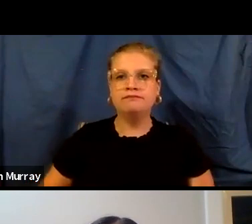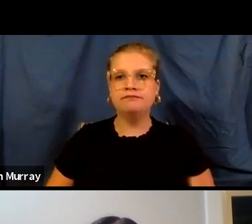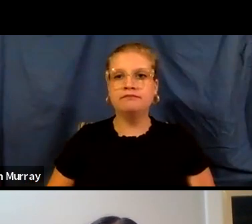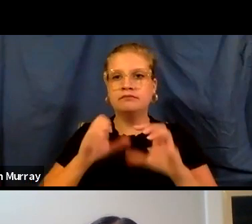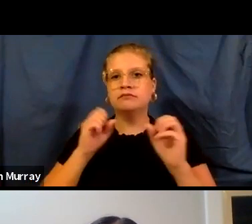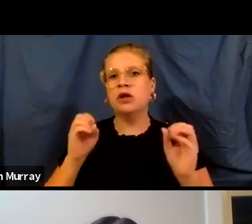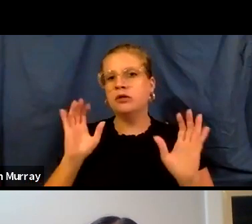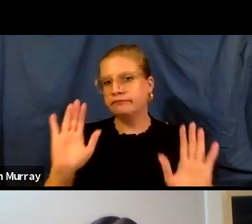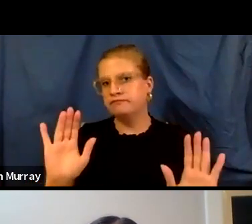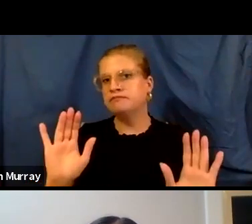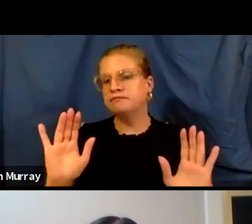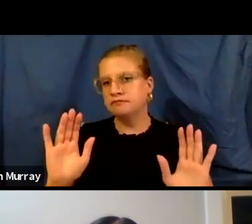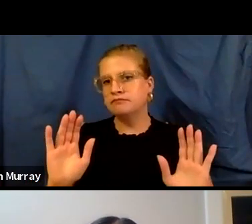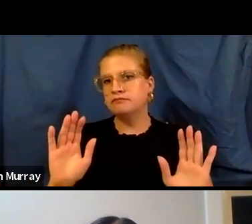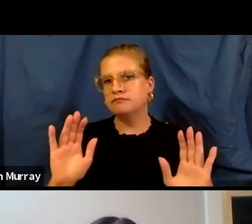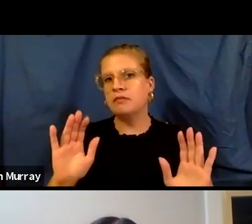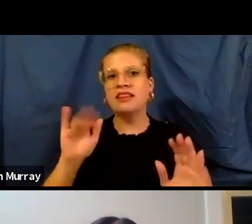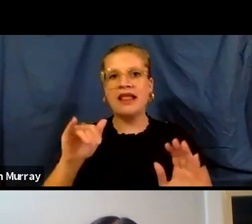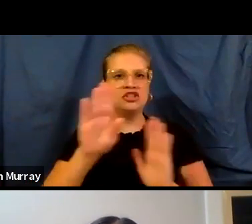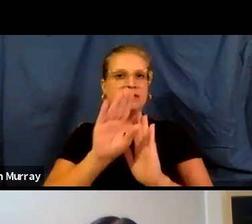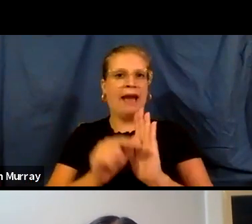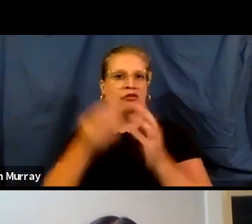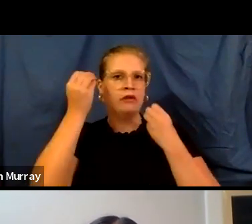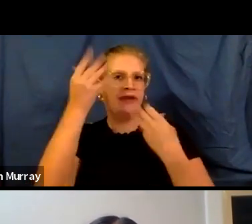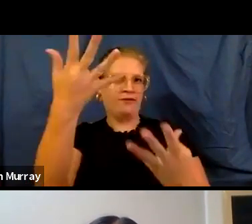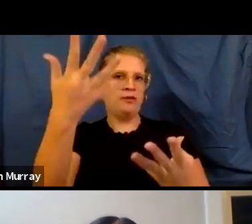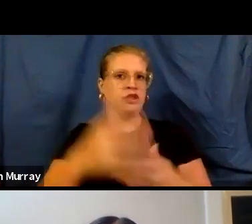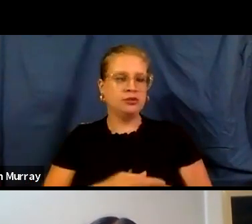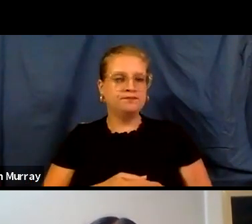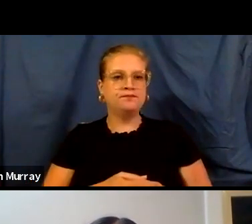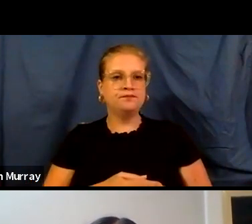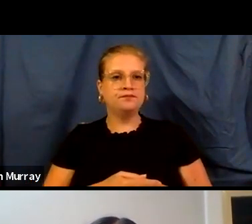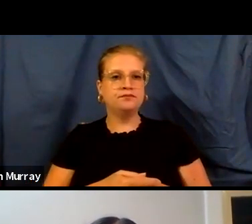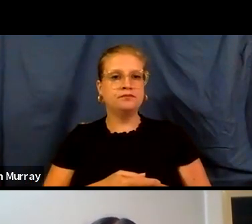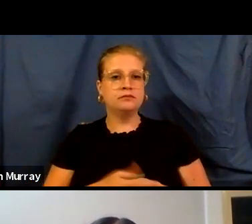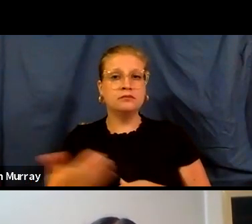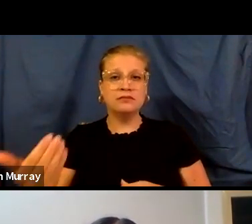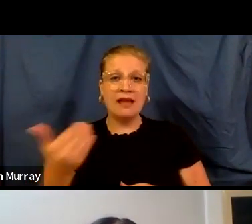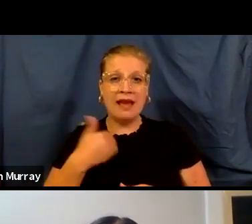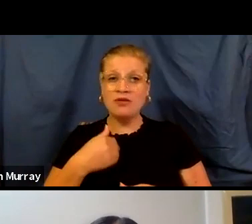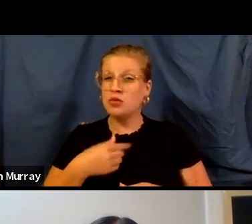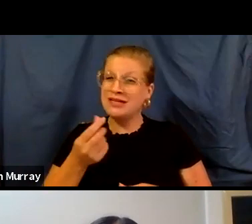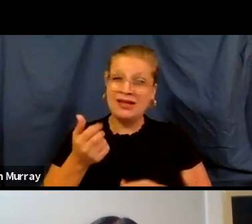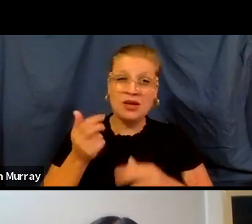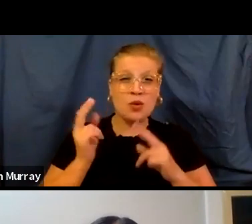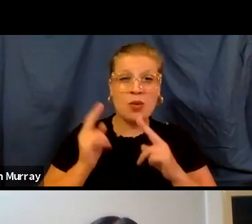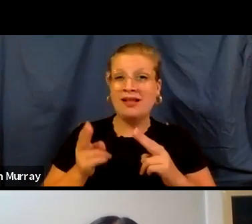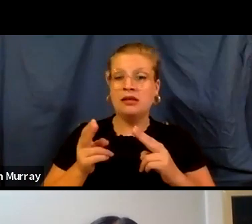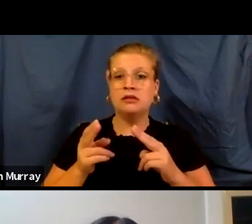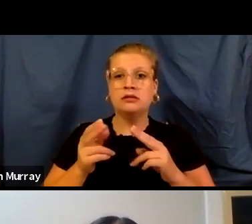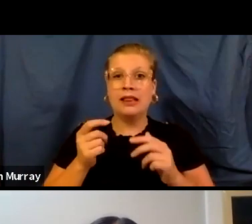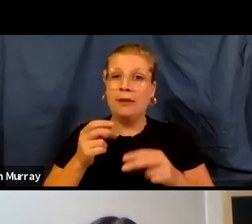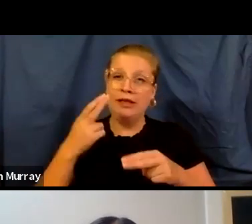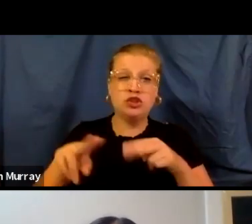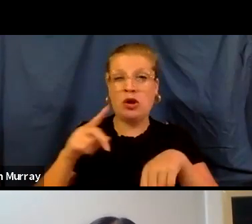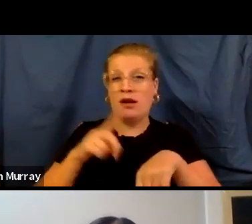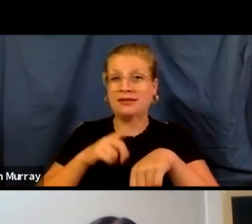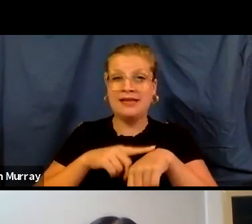just background for the folks. We do have, just really quickly here, because we're running a little bit short on time